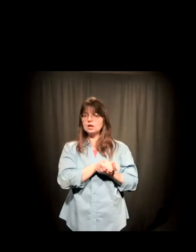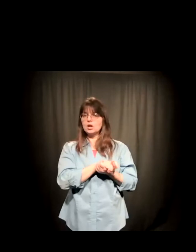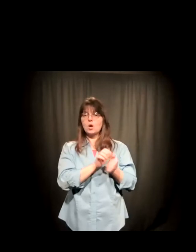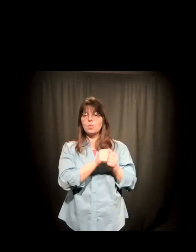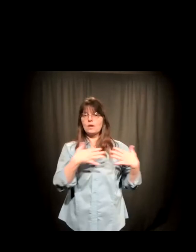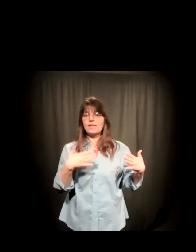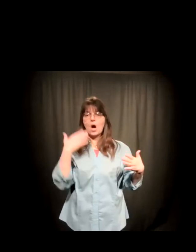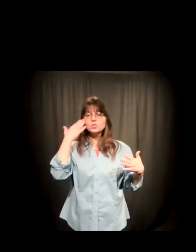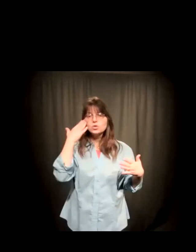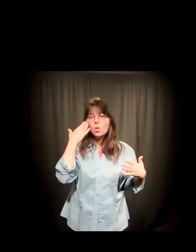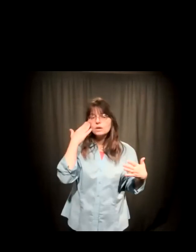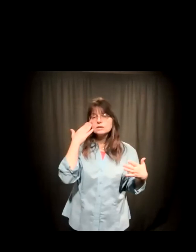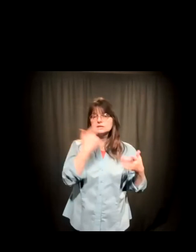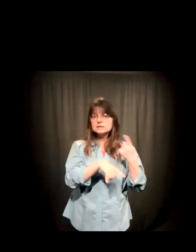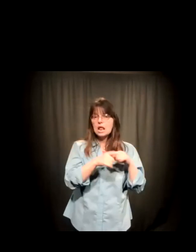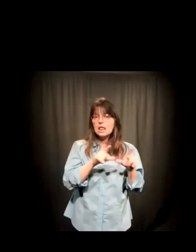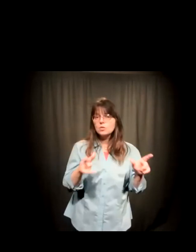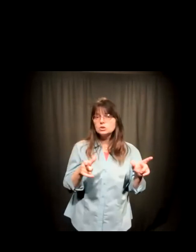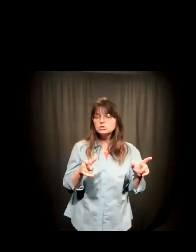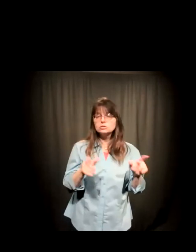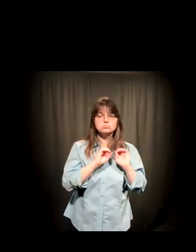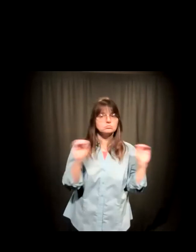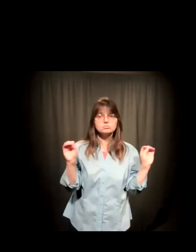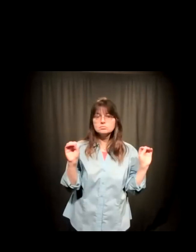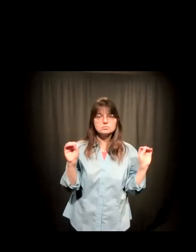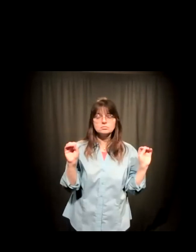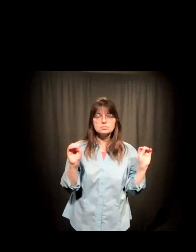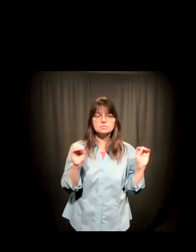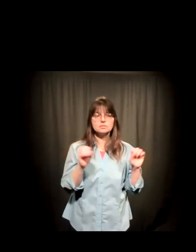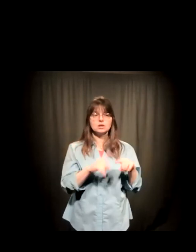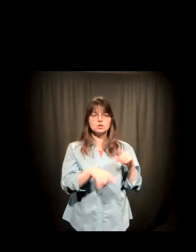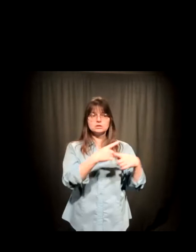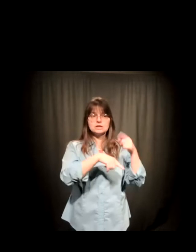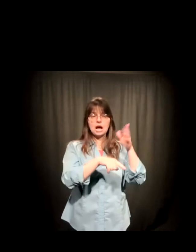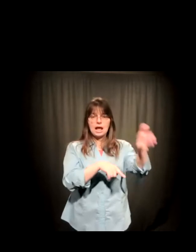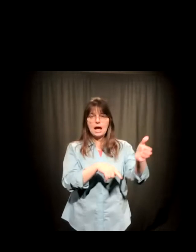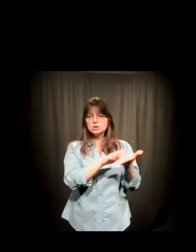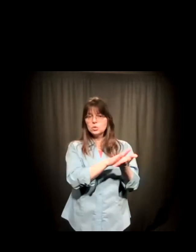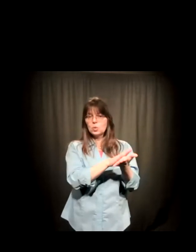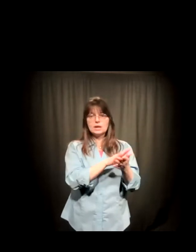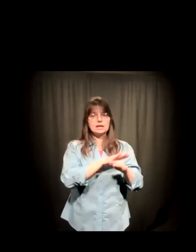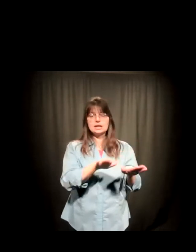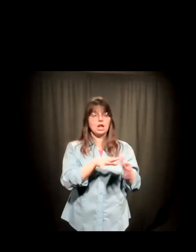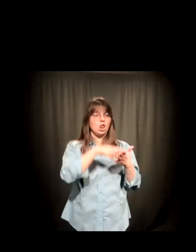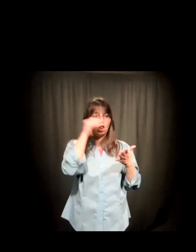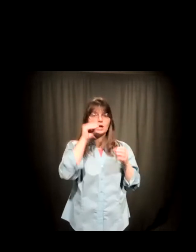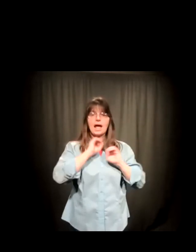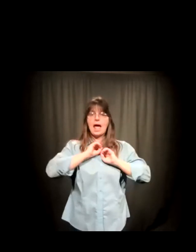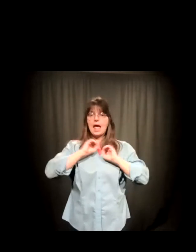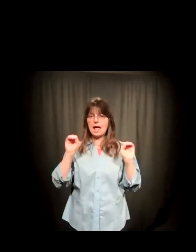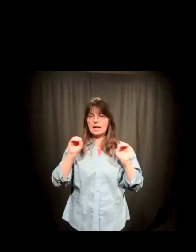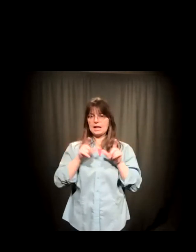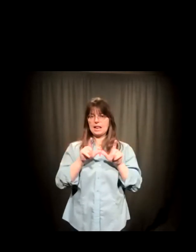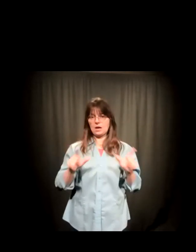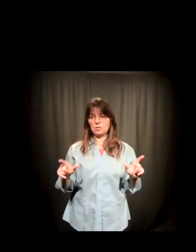without knowing sign language. And because he didn't have access to sign language at school, he didn't learn any language. Learning to